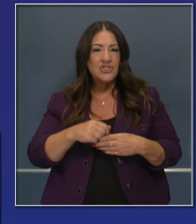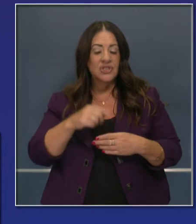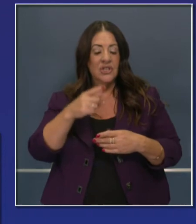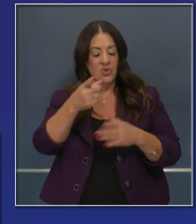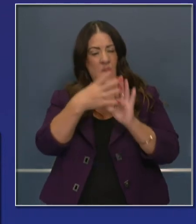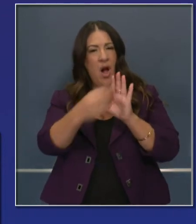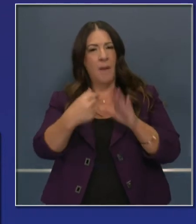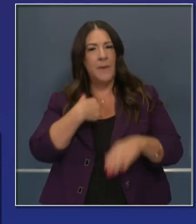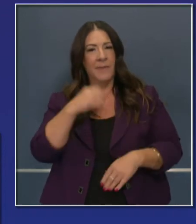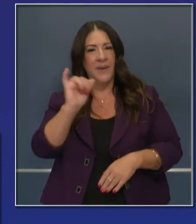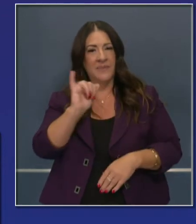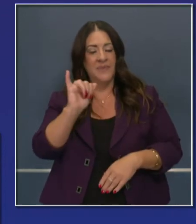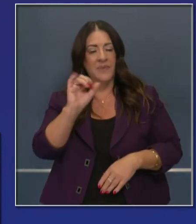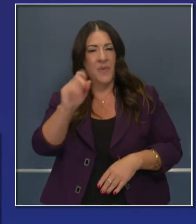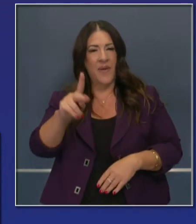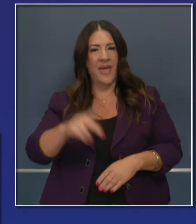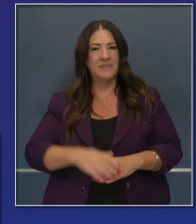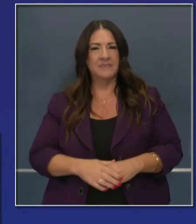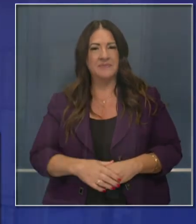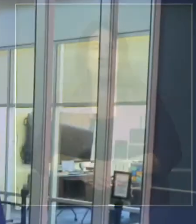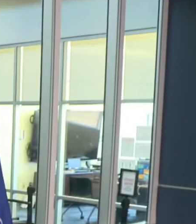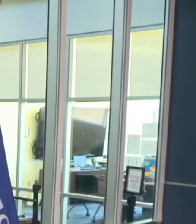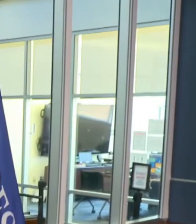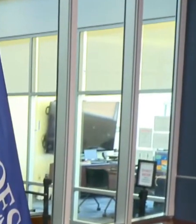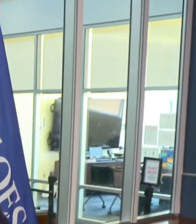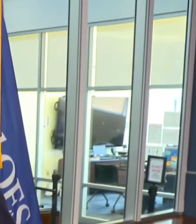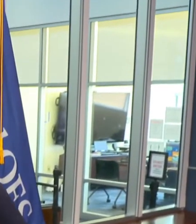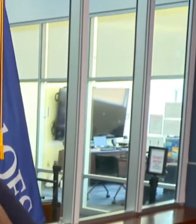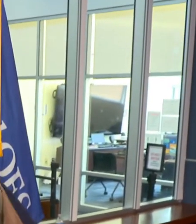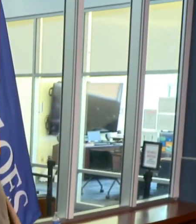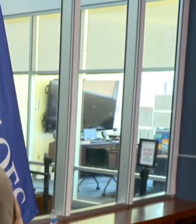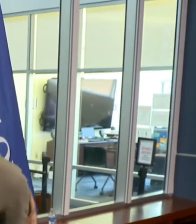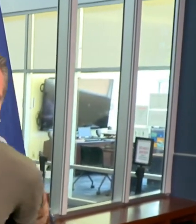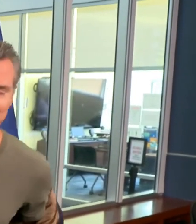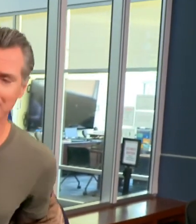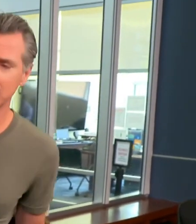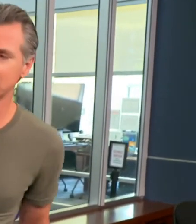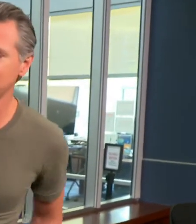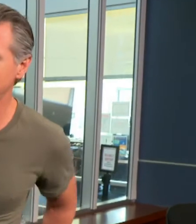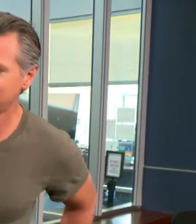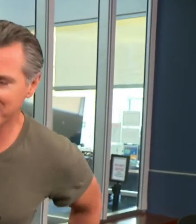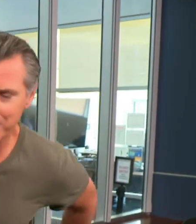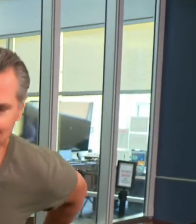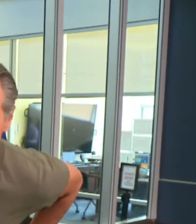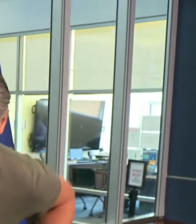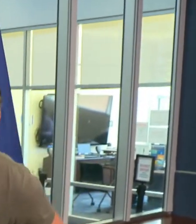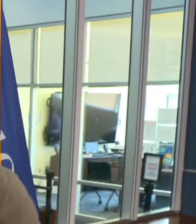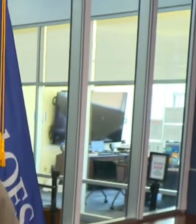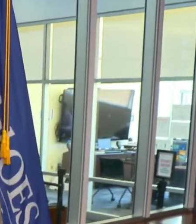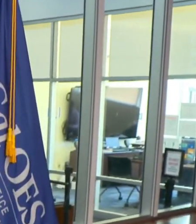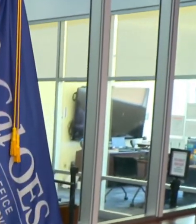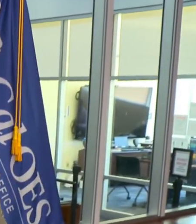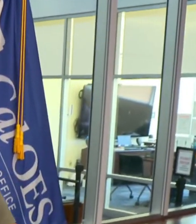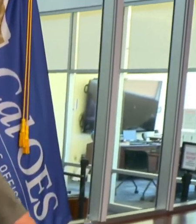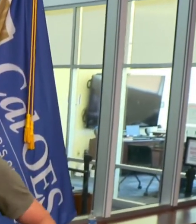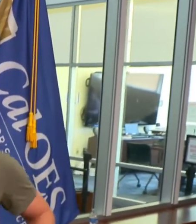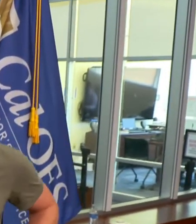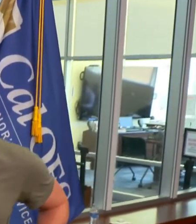do just that. And so I've got my nurse here, my doctor, and I've got the